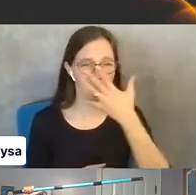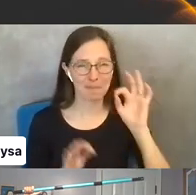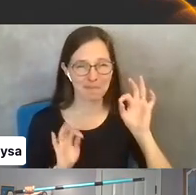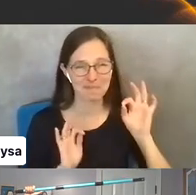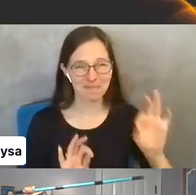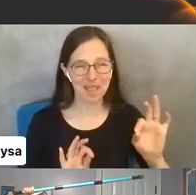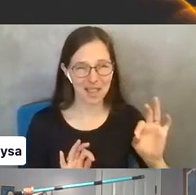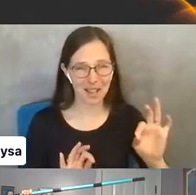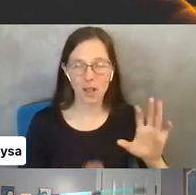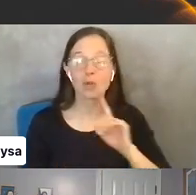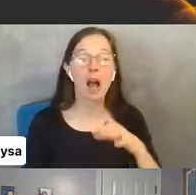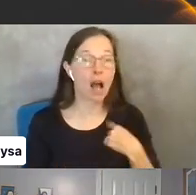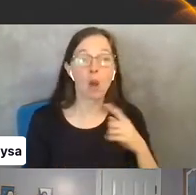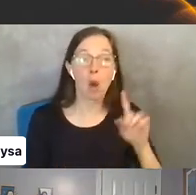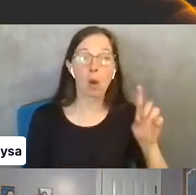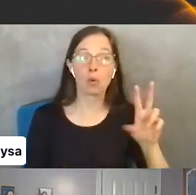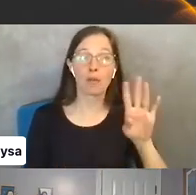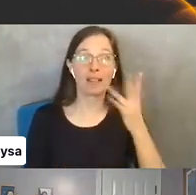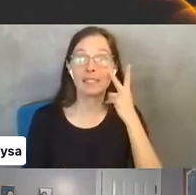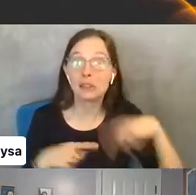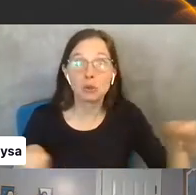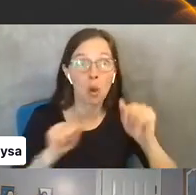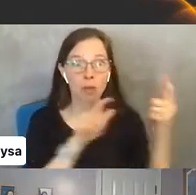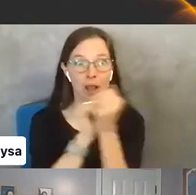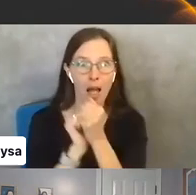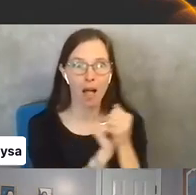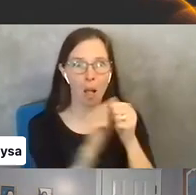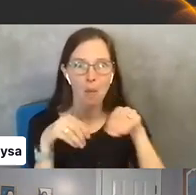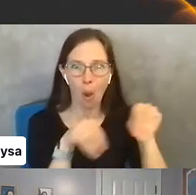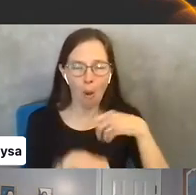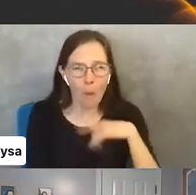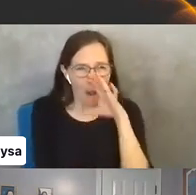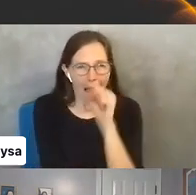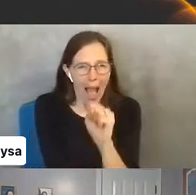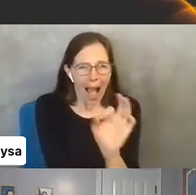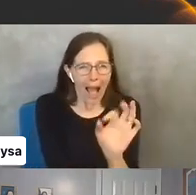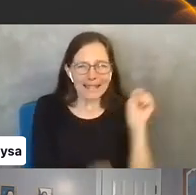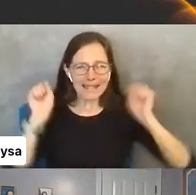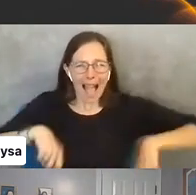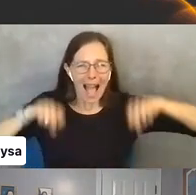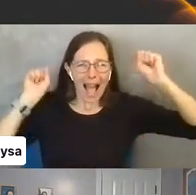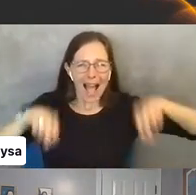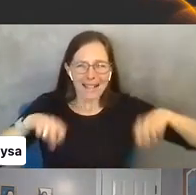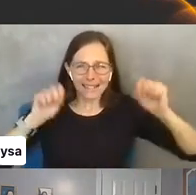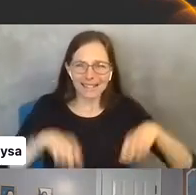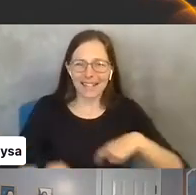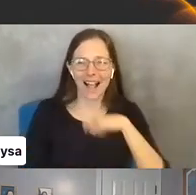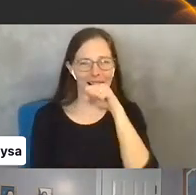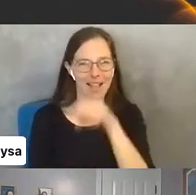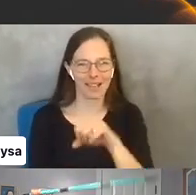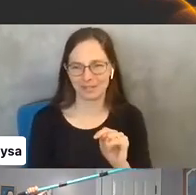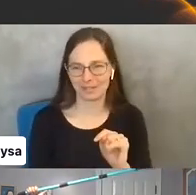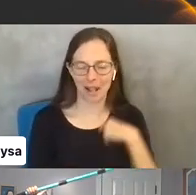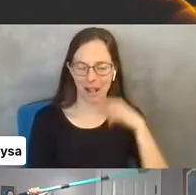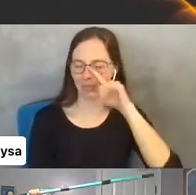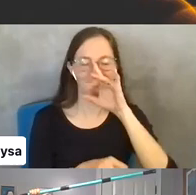just saying 1, 2, 3, 4, 5 and seeing everybody in unison. Ah, yes, yes, yes. I'm